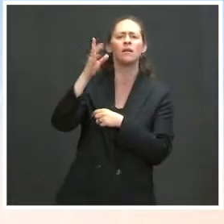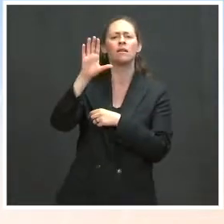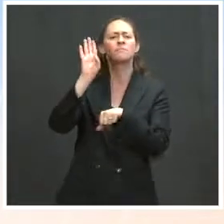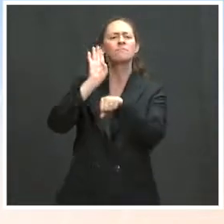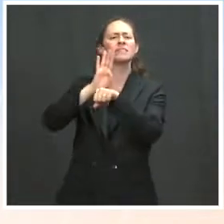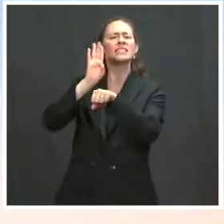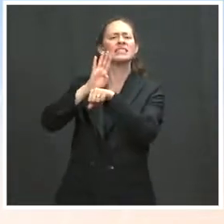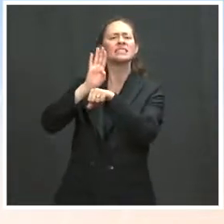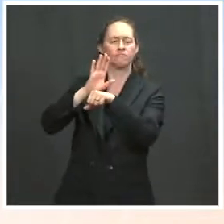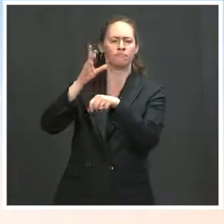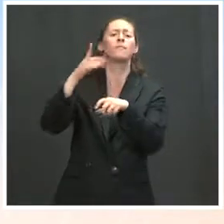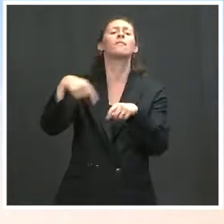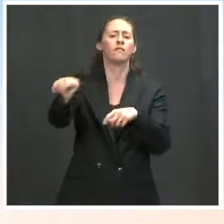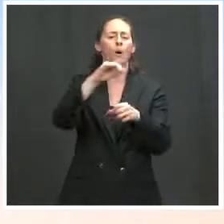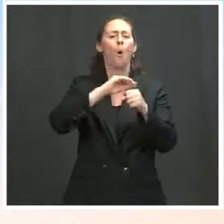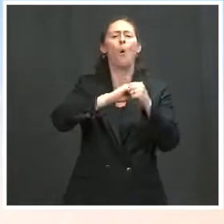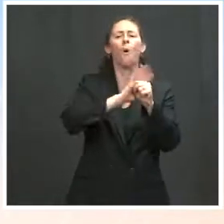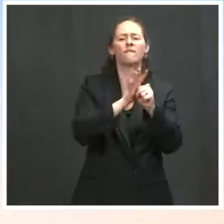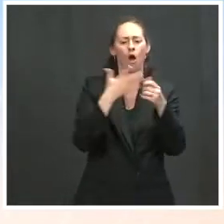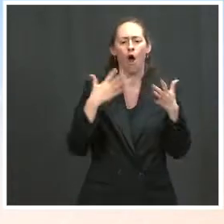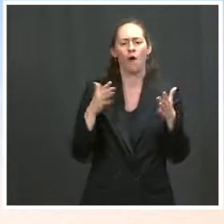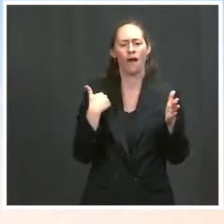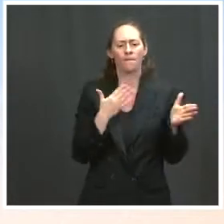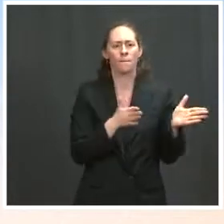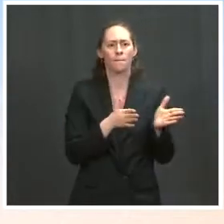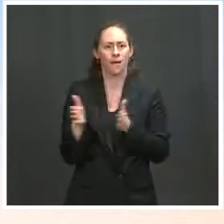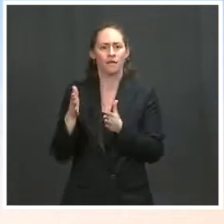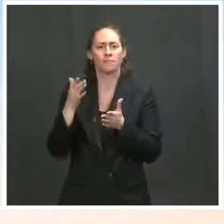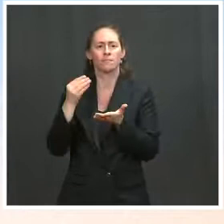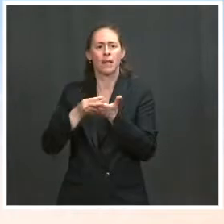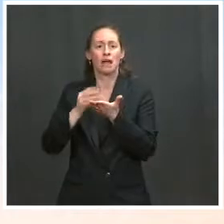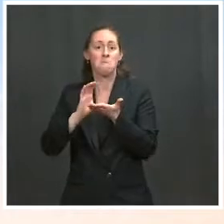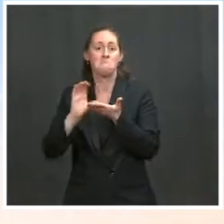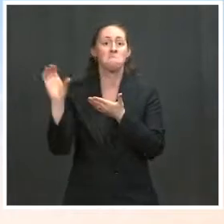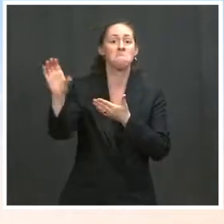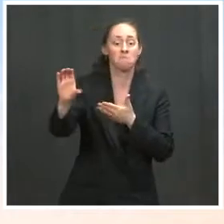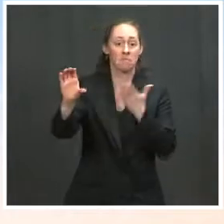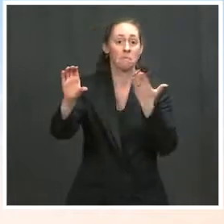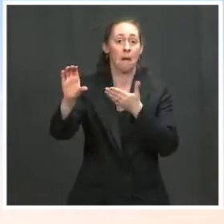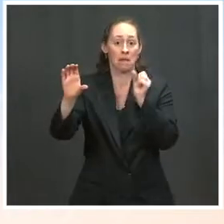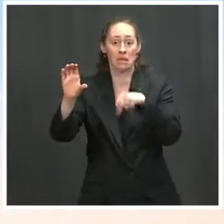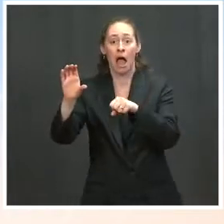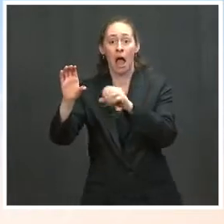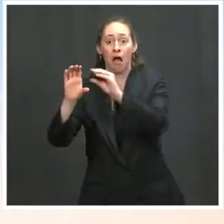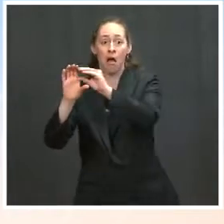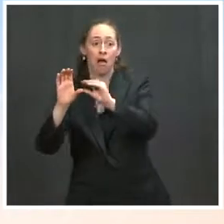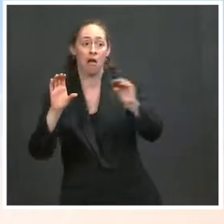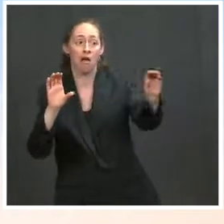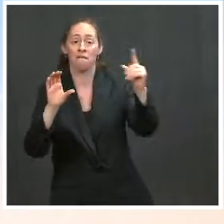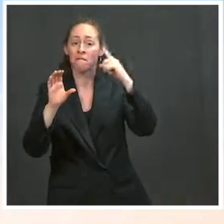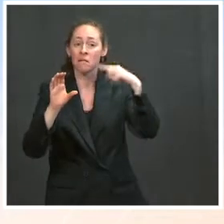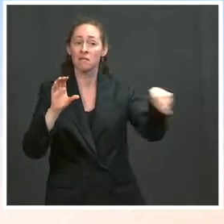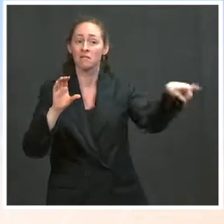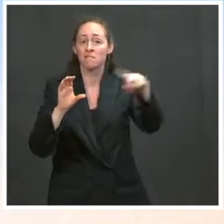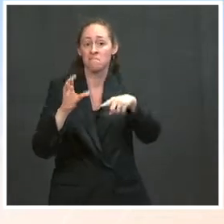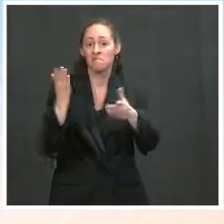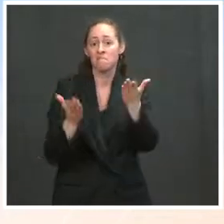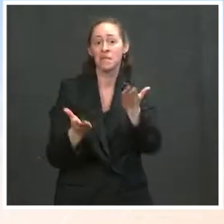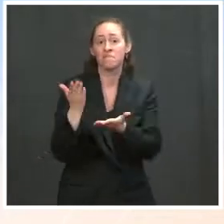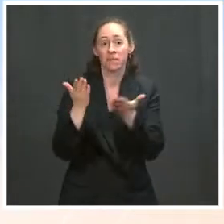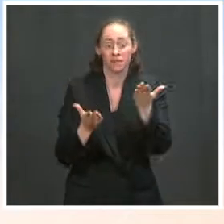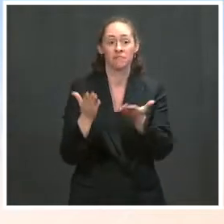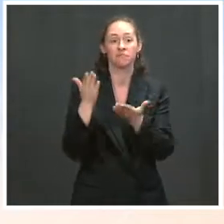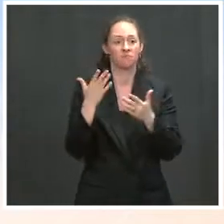end of March, about 95% of the $3 trillion in pre-rescue plan COVID relief funding has either